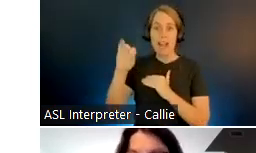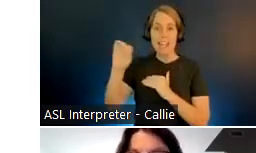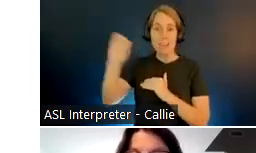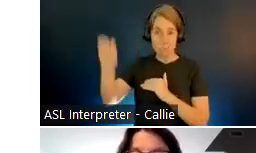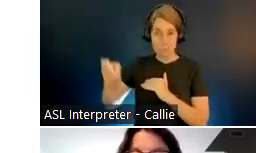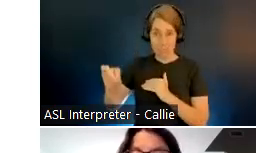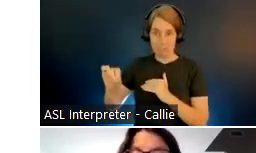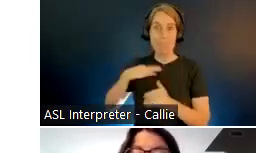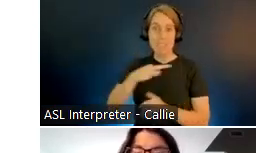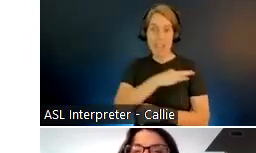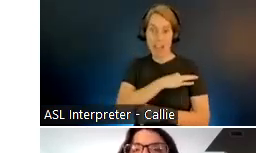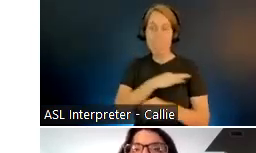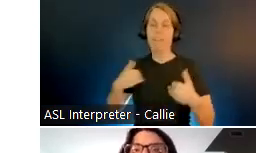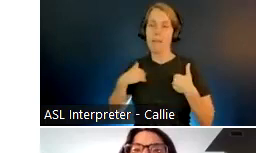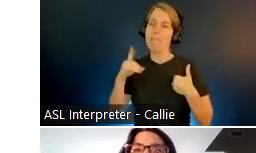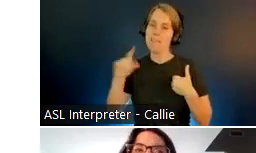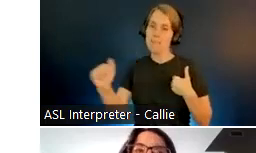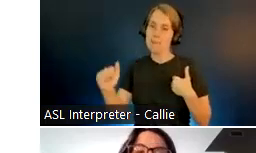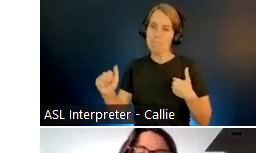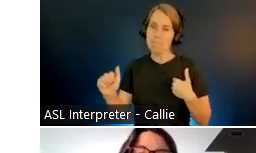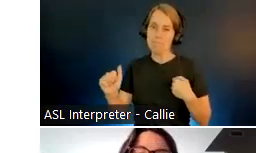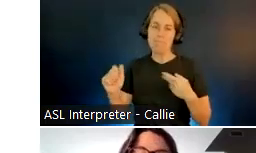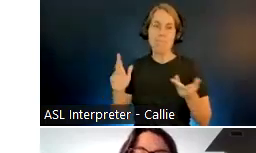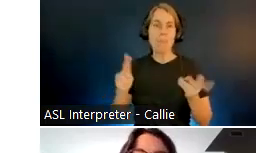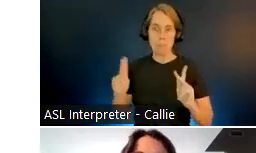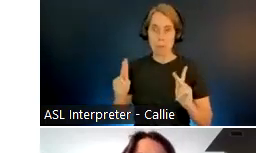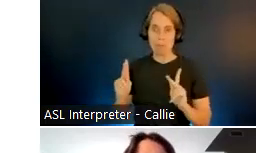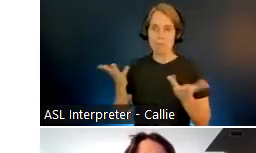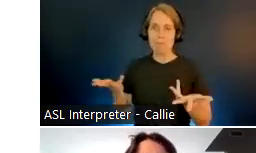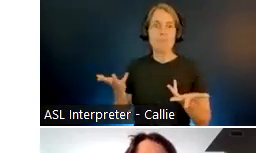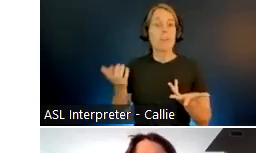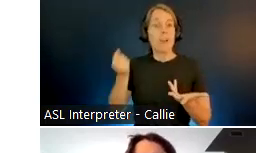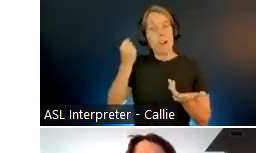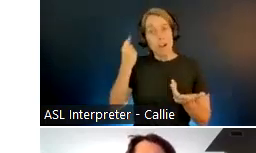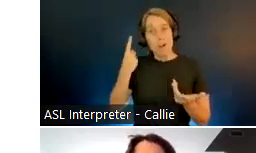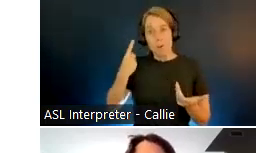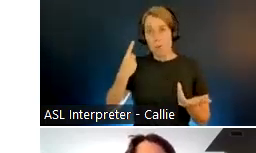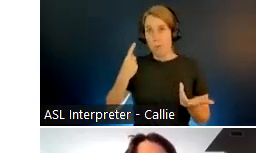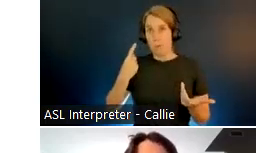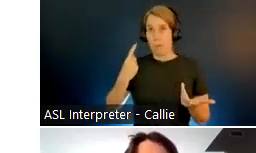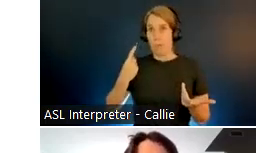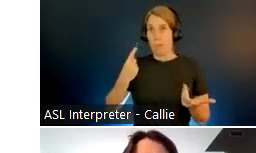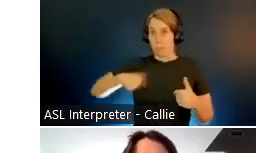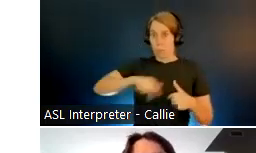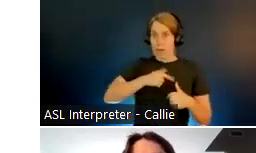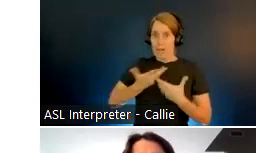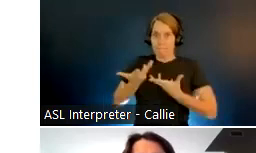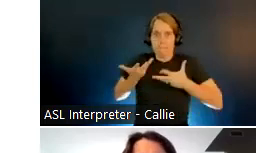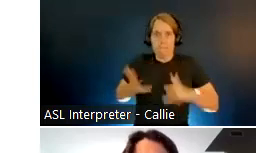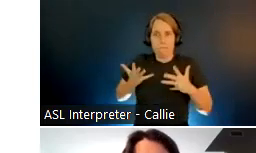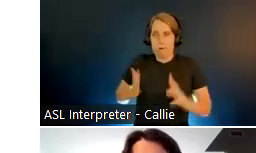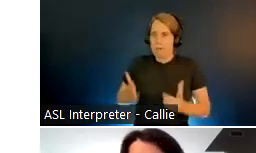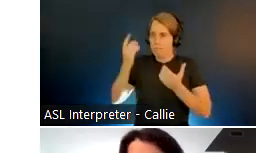with disabilities. And so that means that we not only understand disability services from